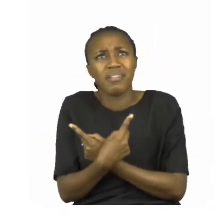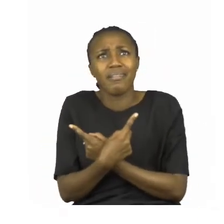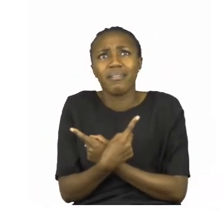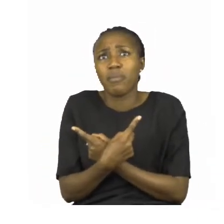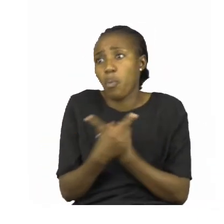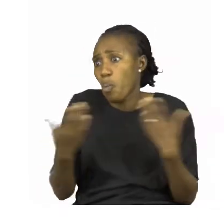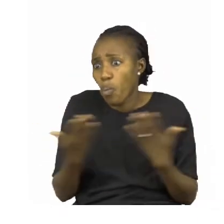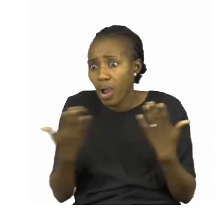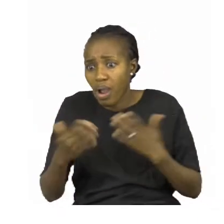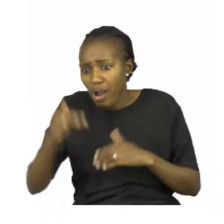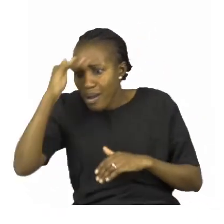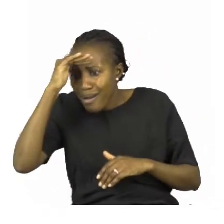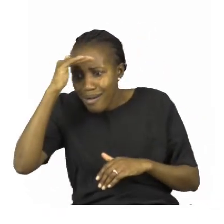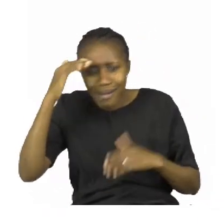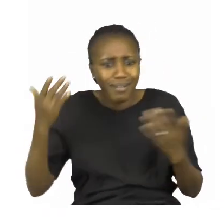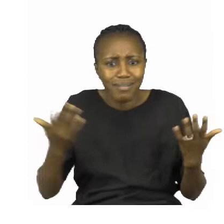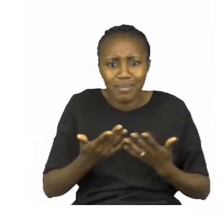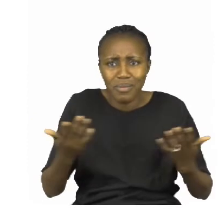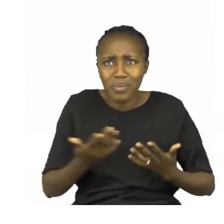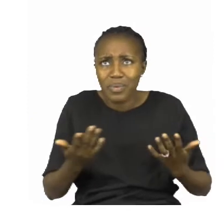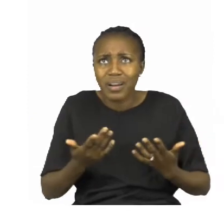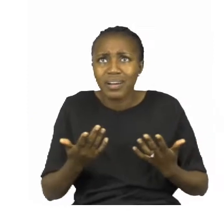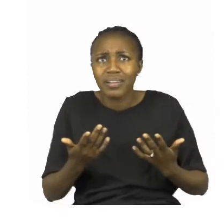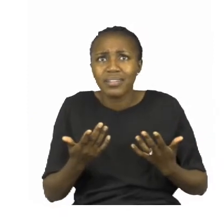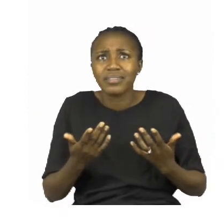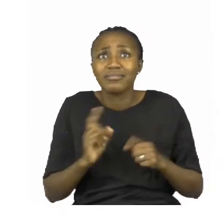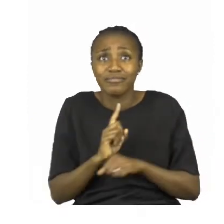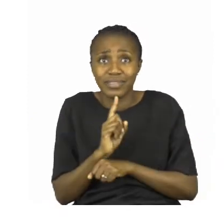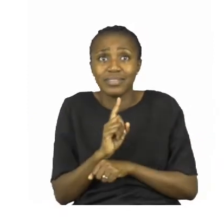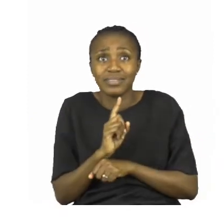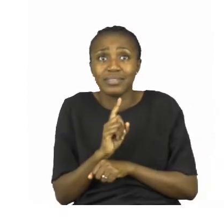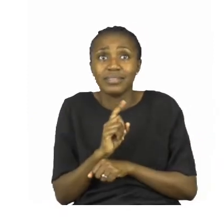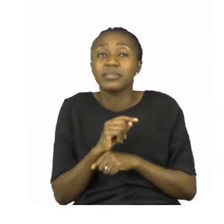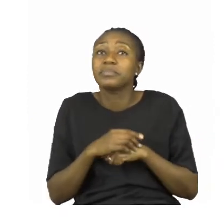child look for his teddy bear first?